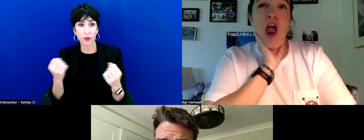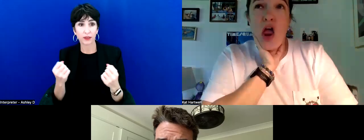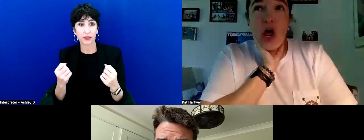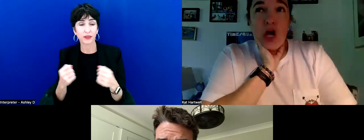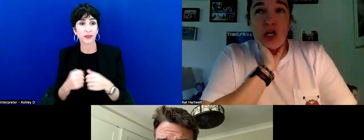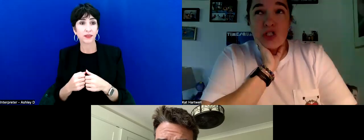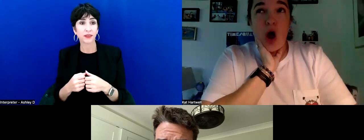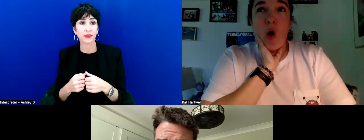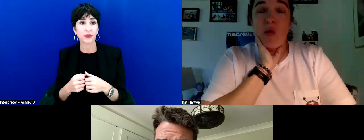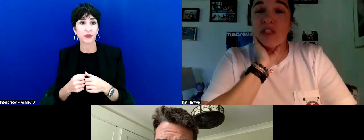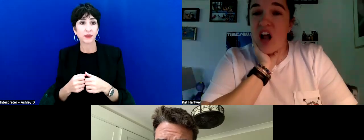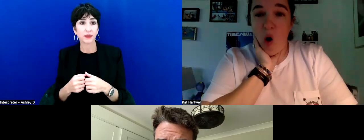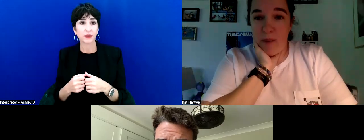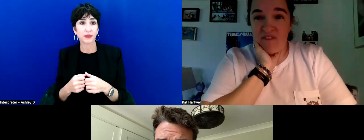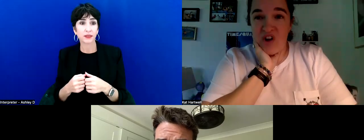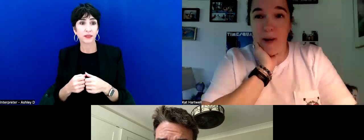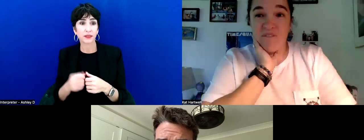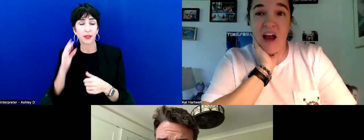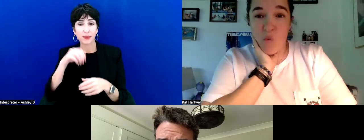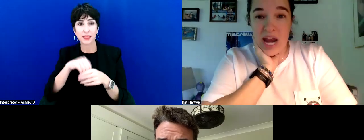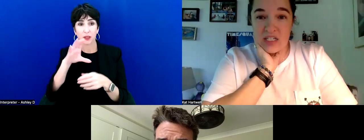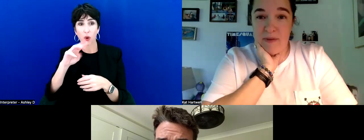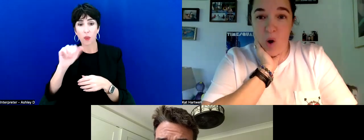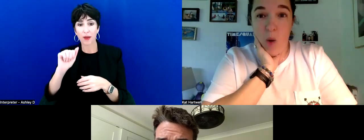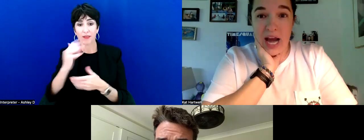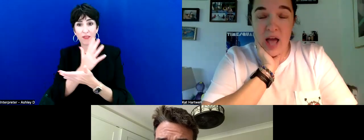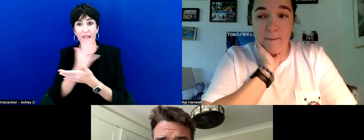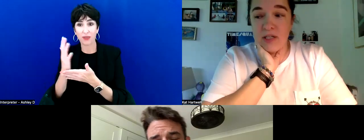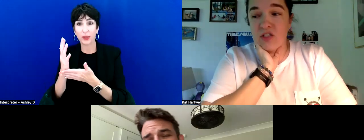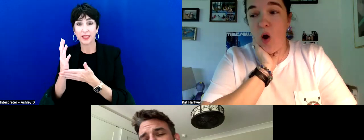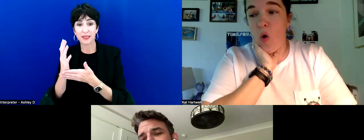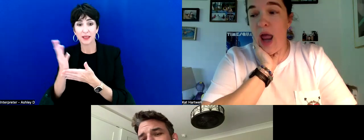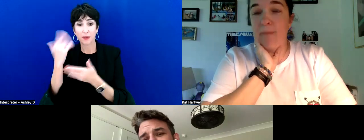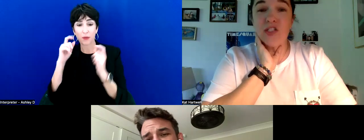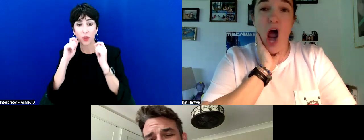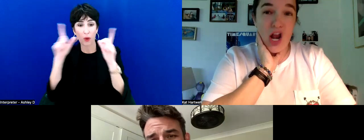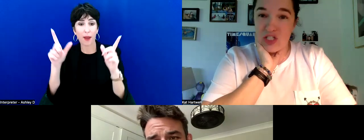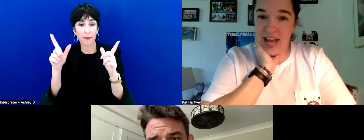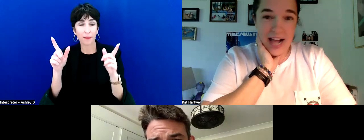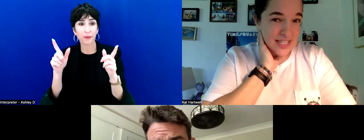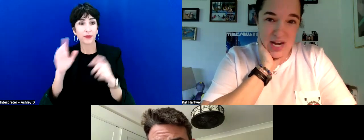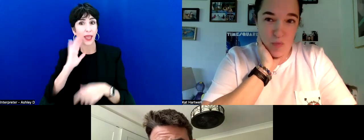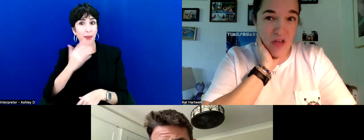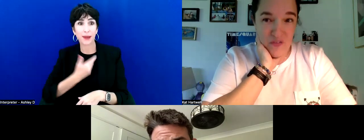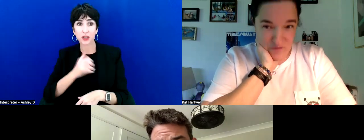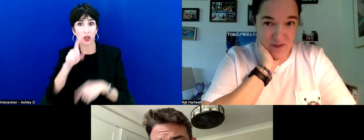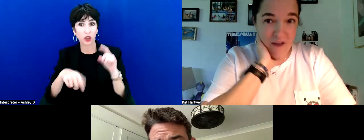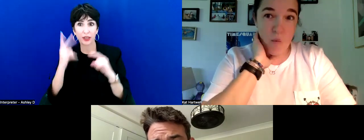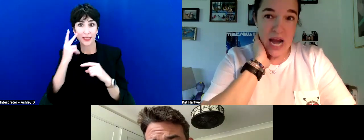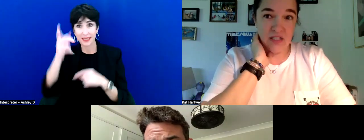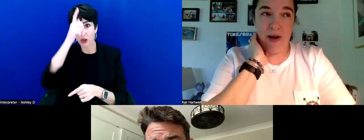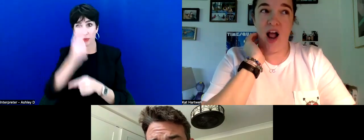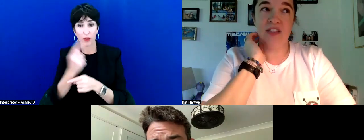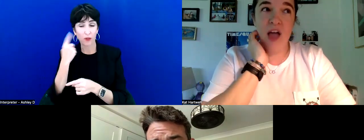everything. So and he was in coma for about 5 weeks before waking up. So and my daughter did not see her brother for